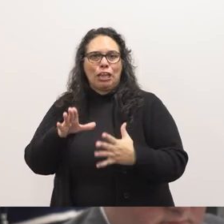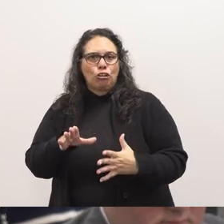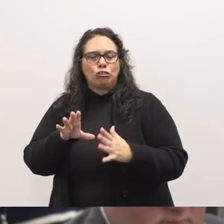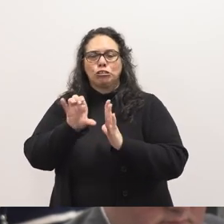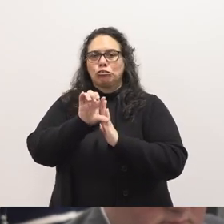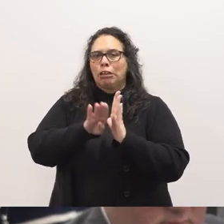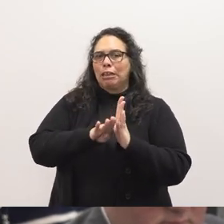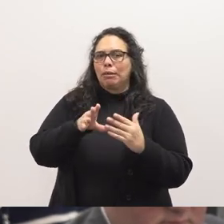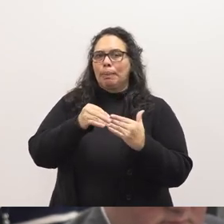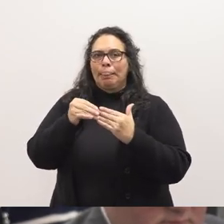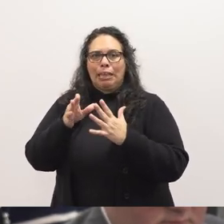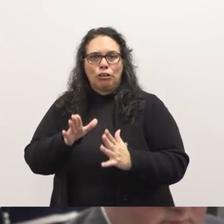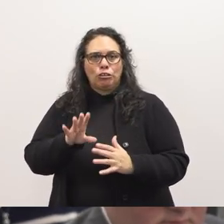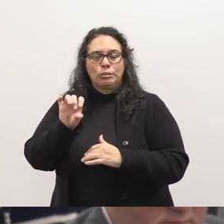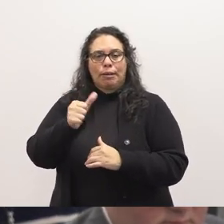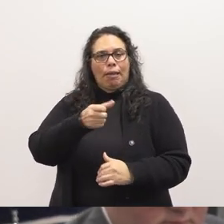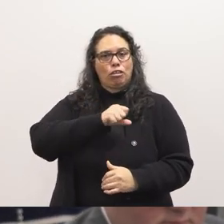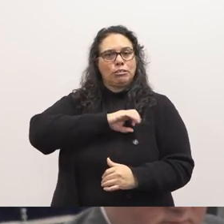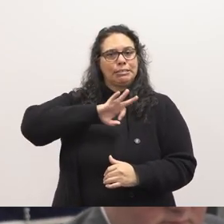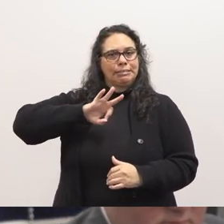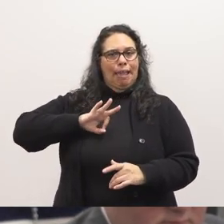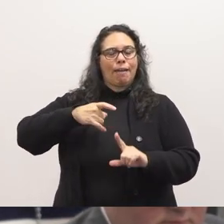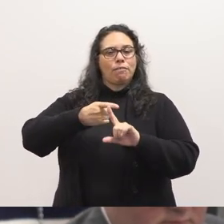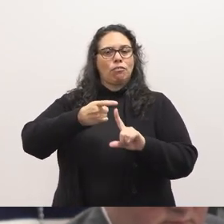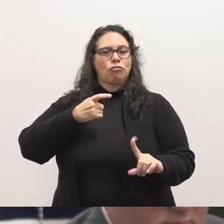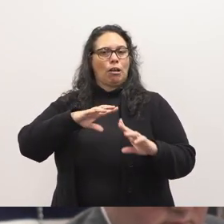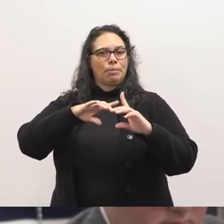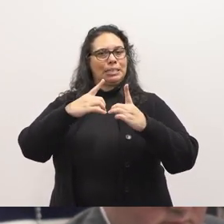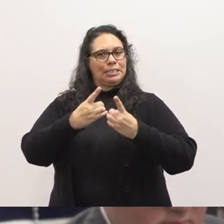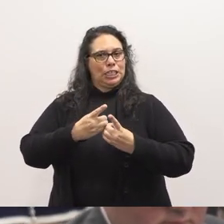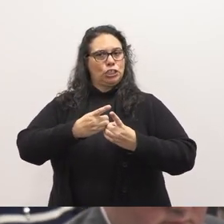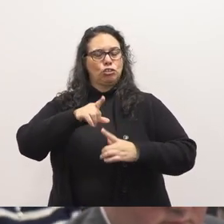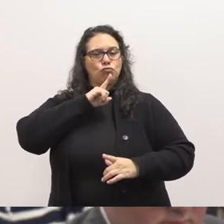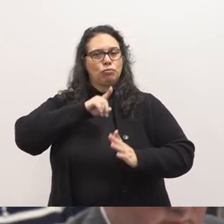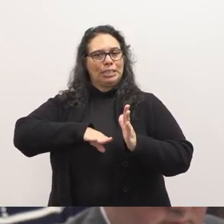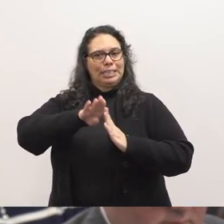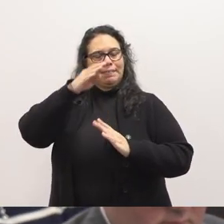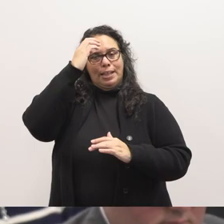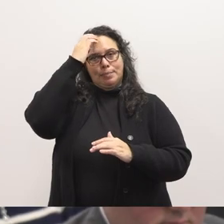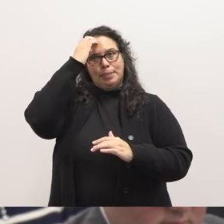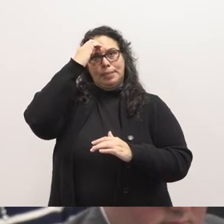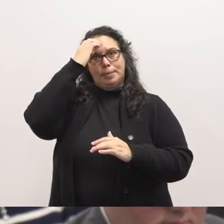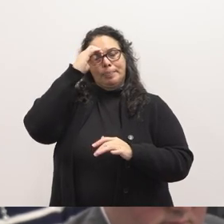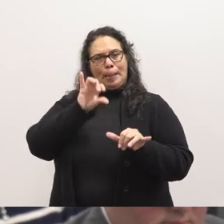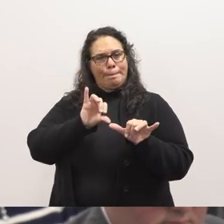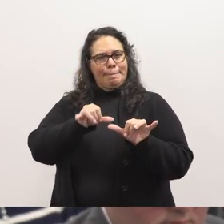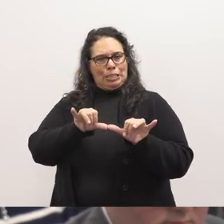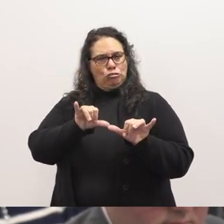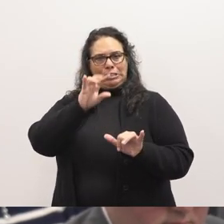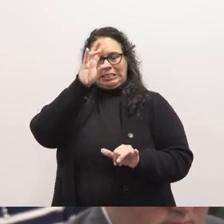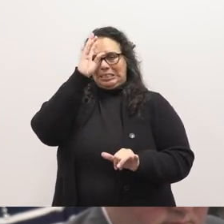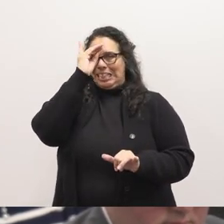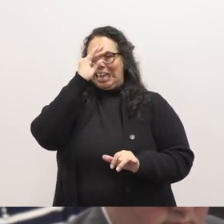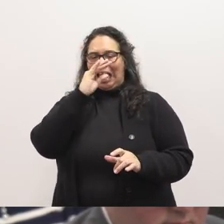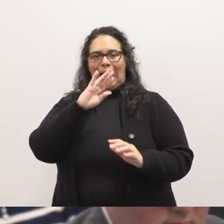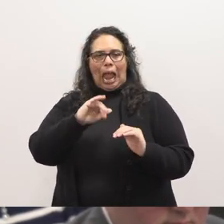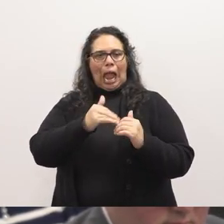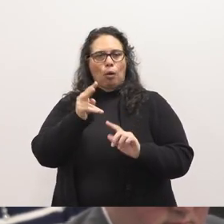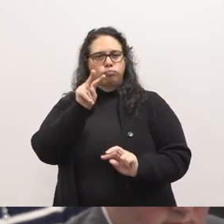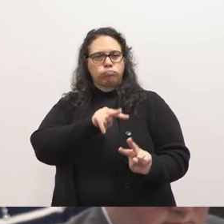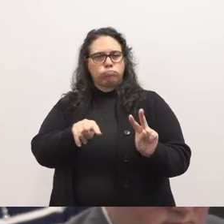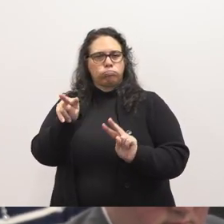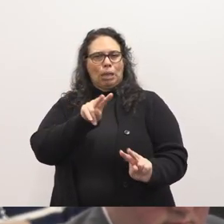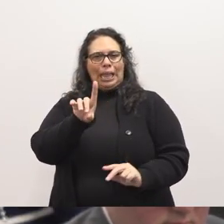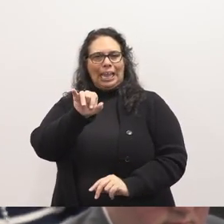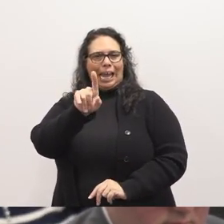leaders, and other staff from our district, really developed metrics and thinking about how we can look at data in a